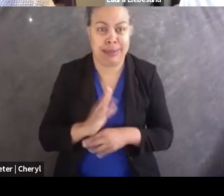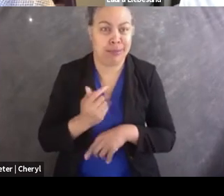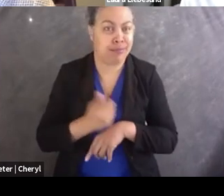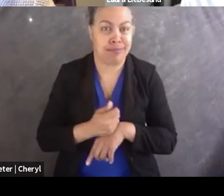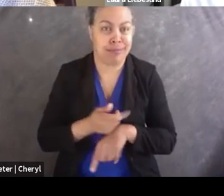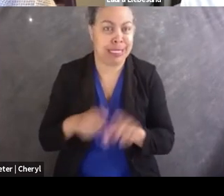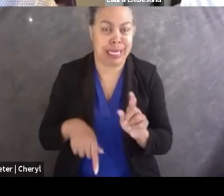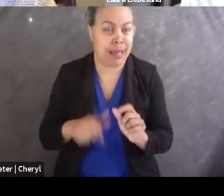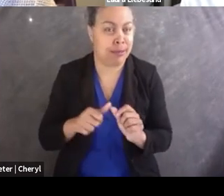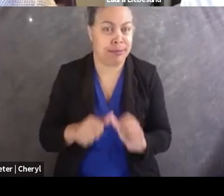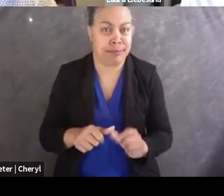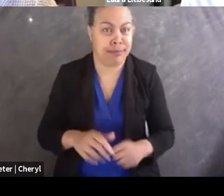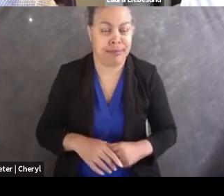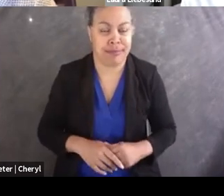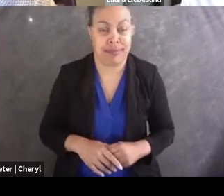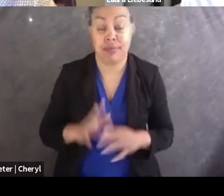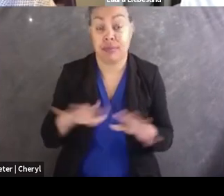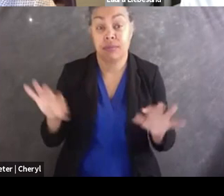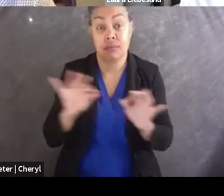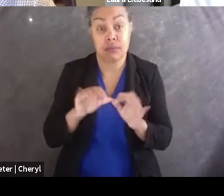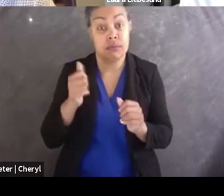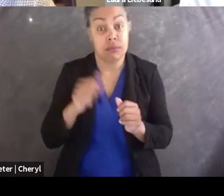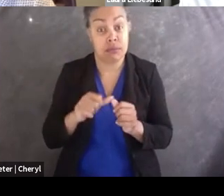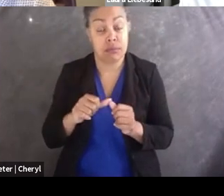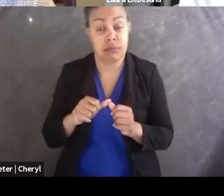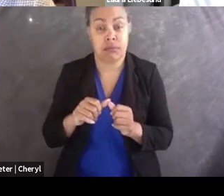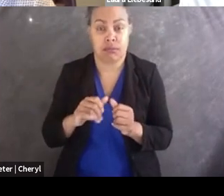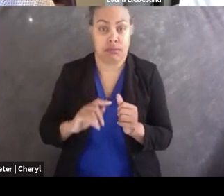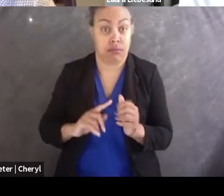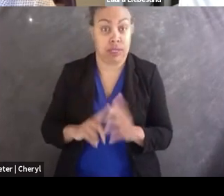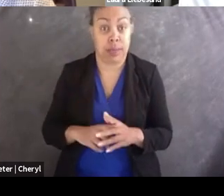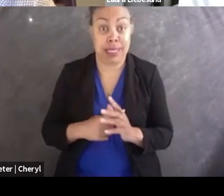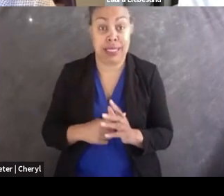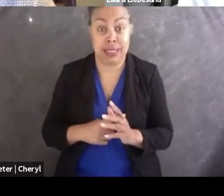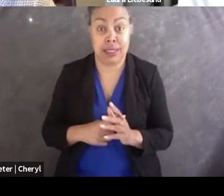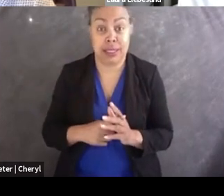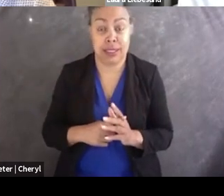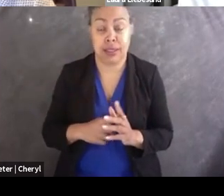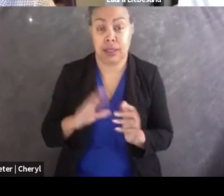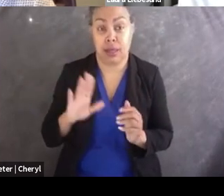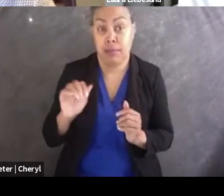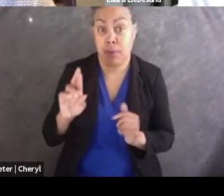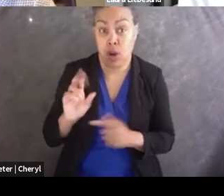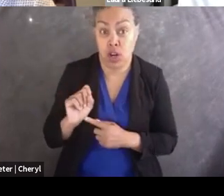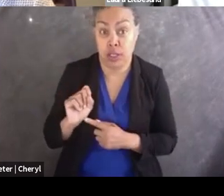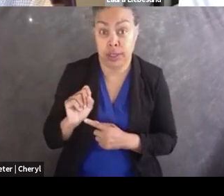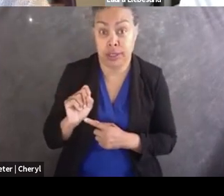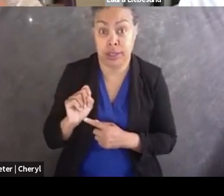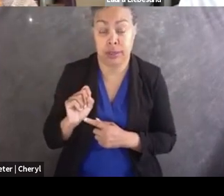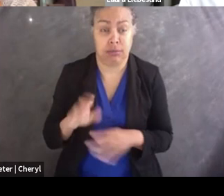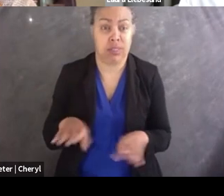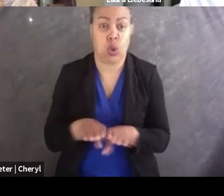survive. It's important to remember that initially, you know, bars were